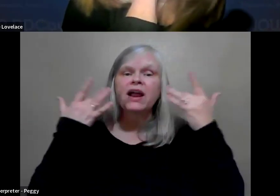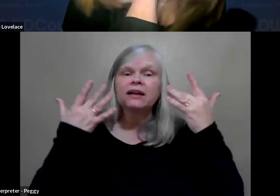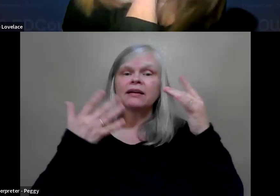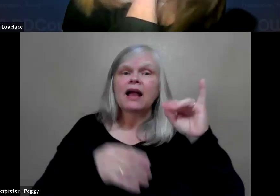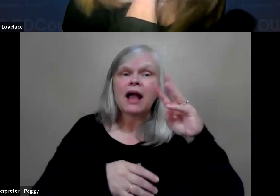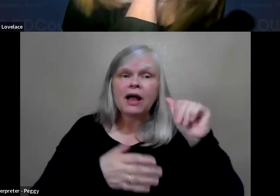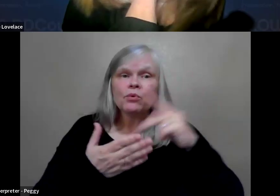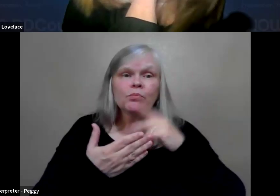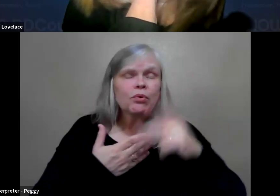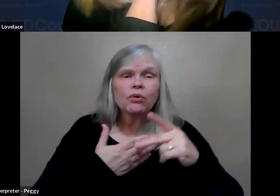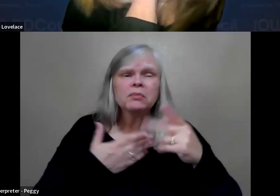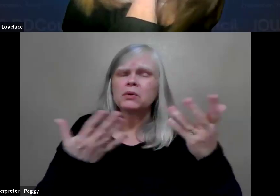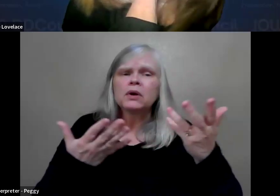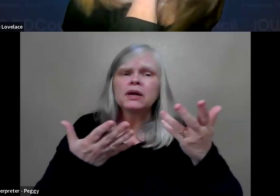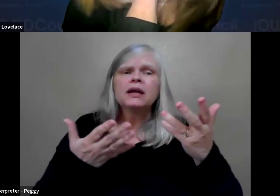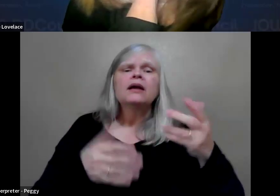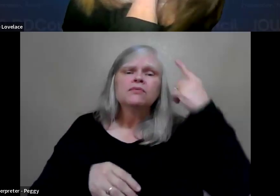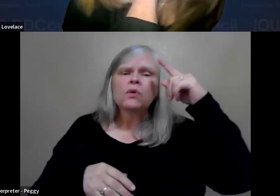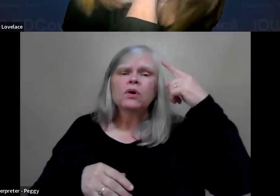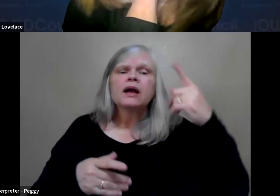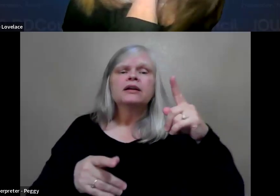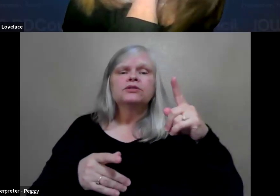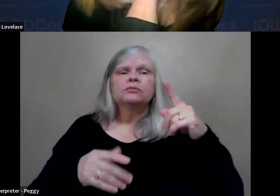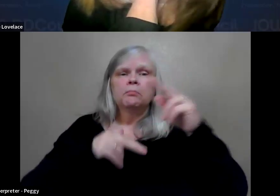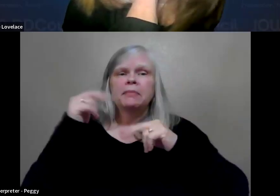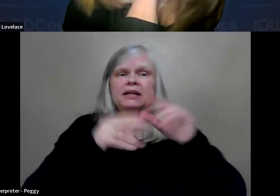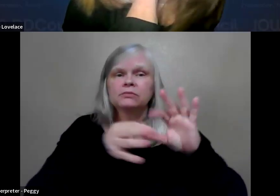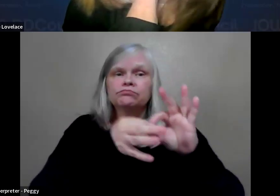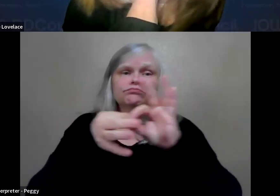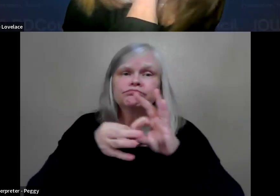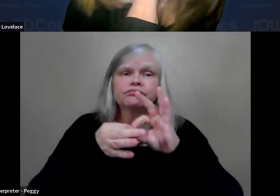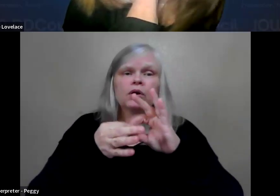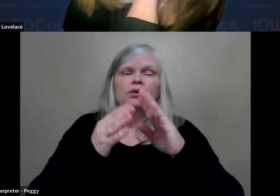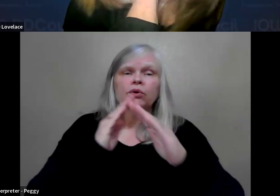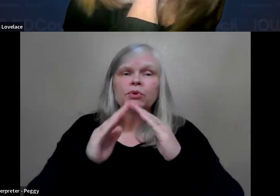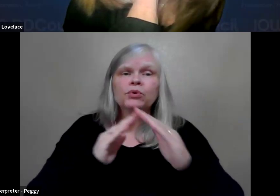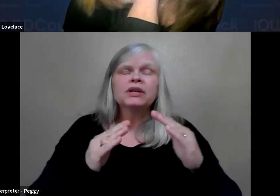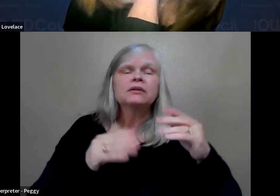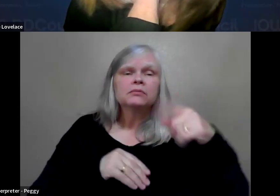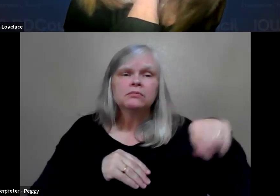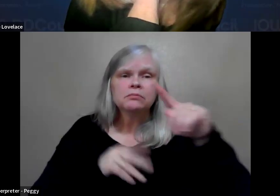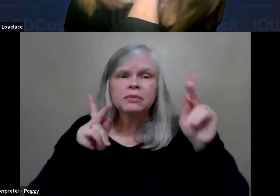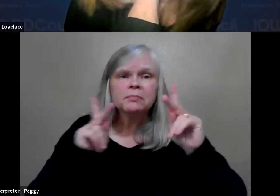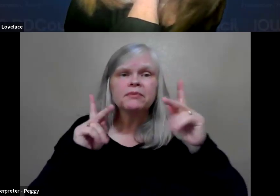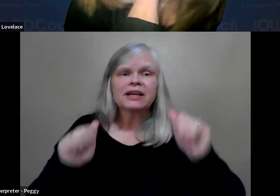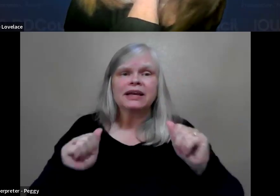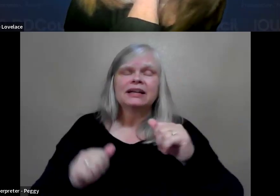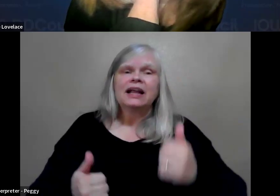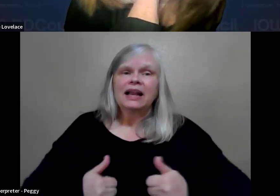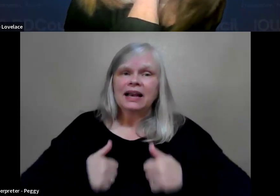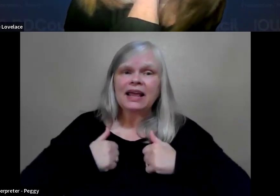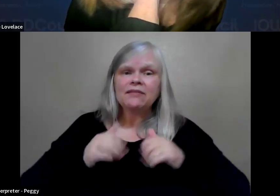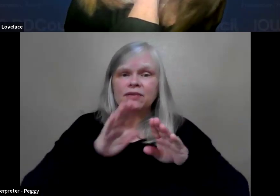to build communities across the state where people living with dementia can live, age, and thrive.